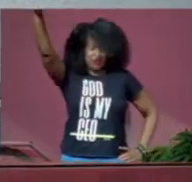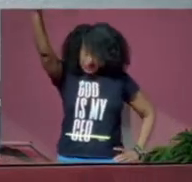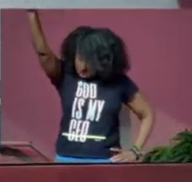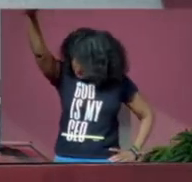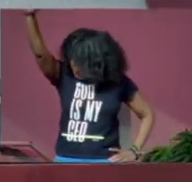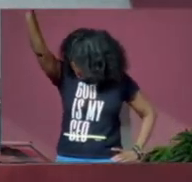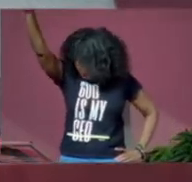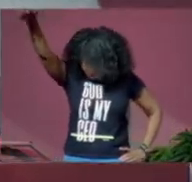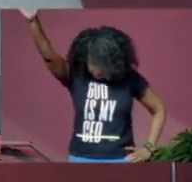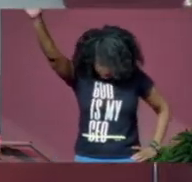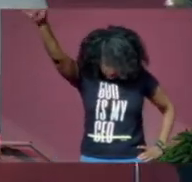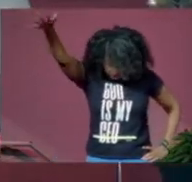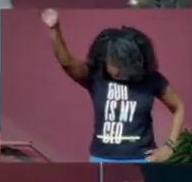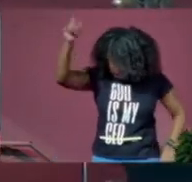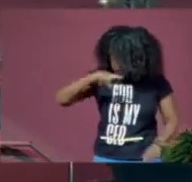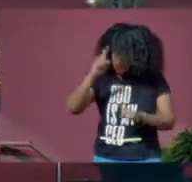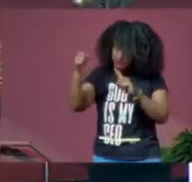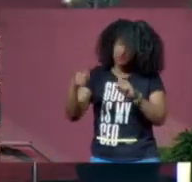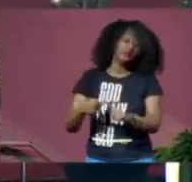when your spirit